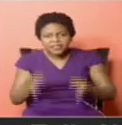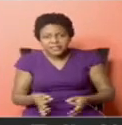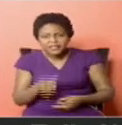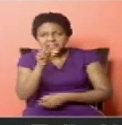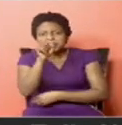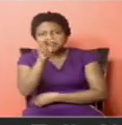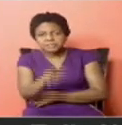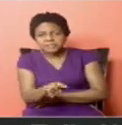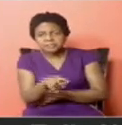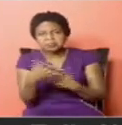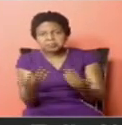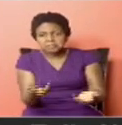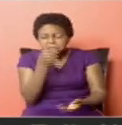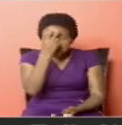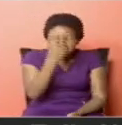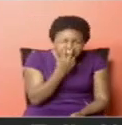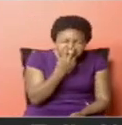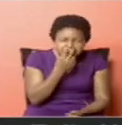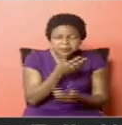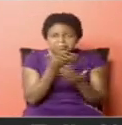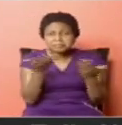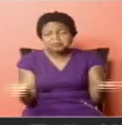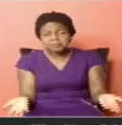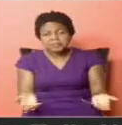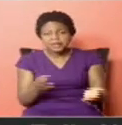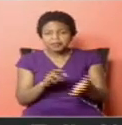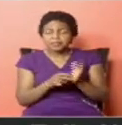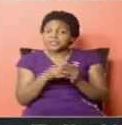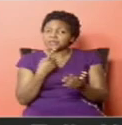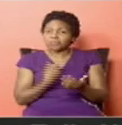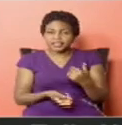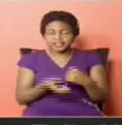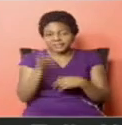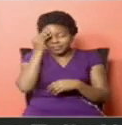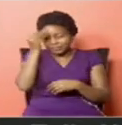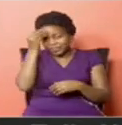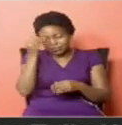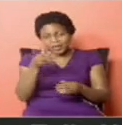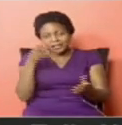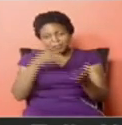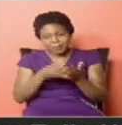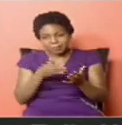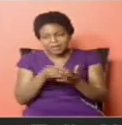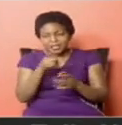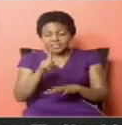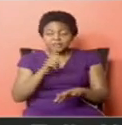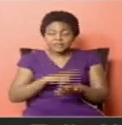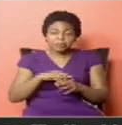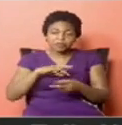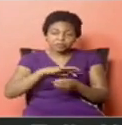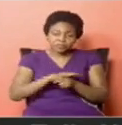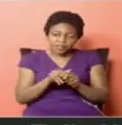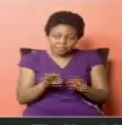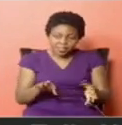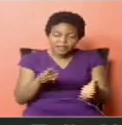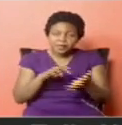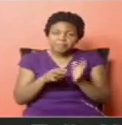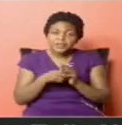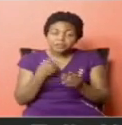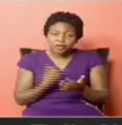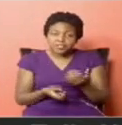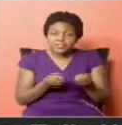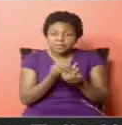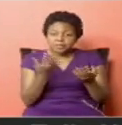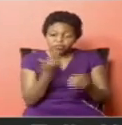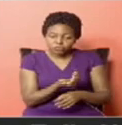what about the blind? And so many other types of disabilities. This meant that a lot of children with